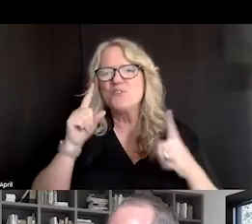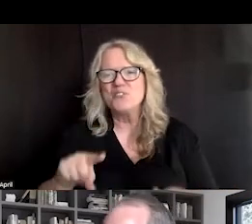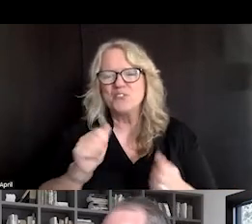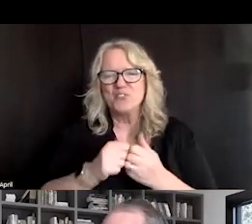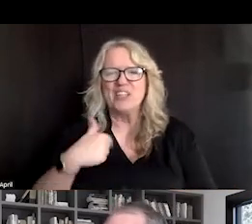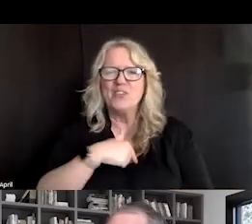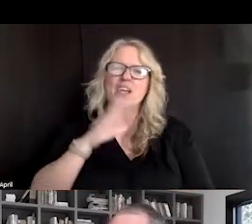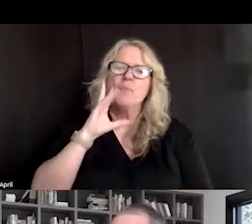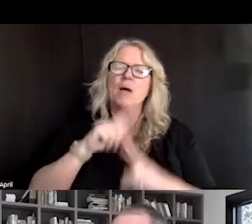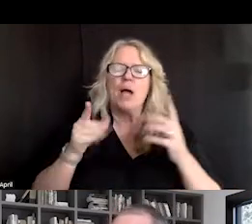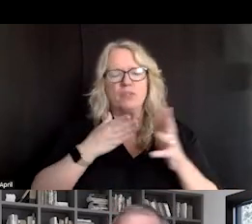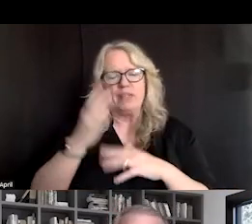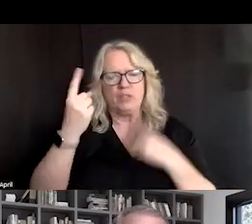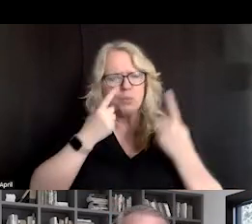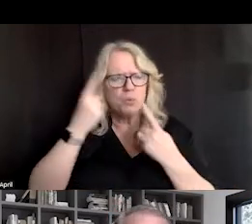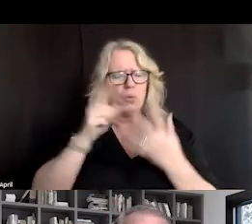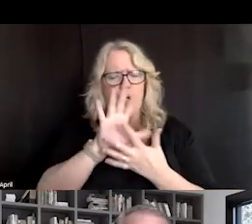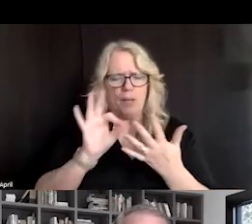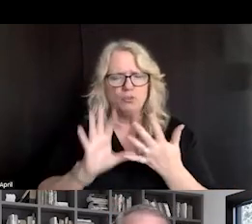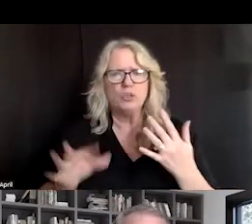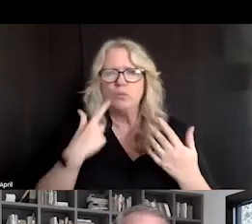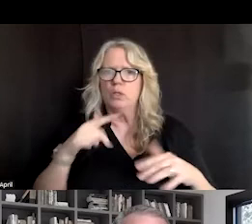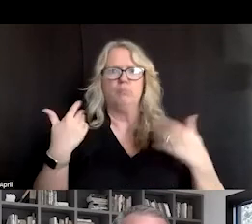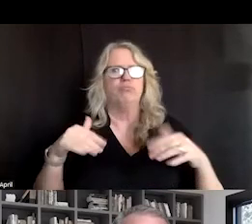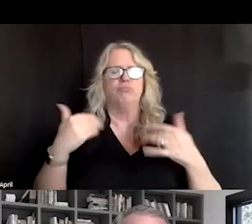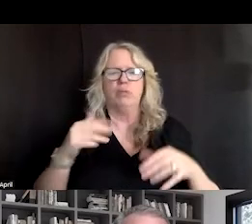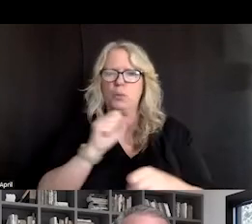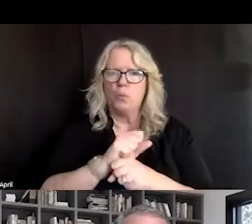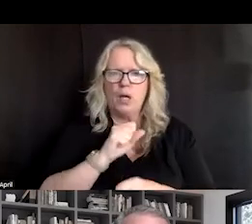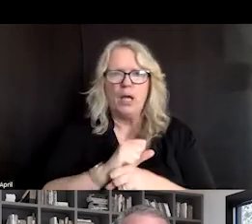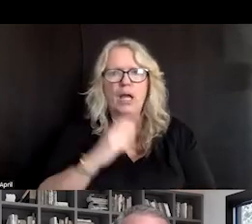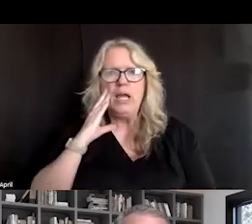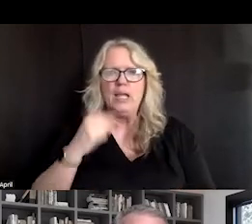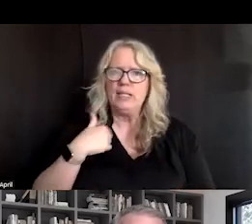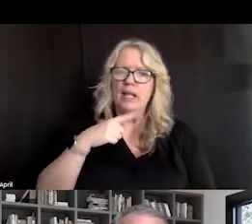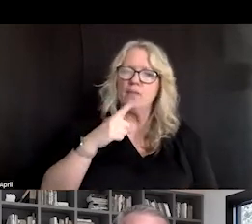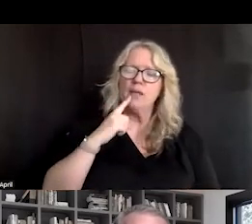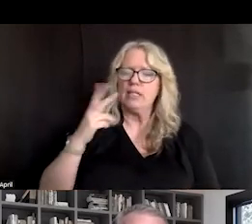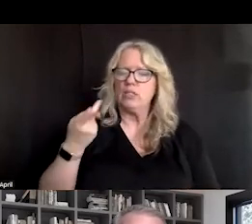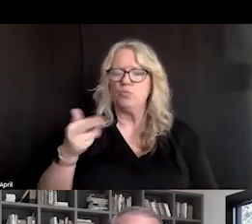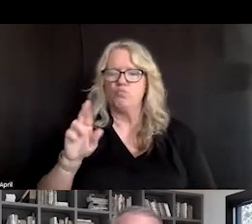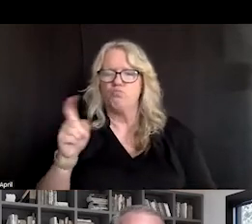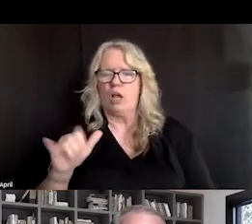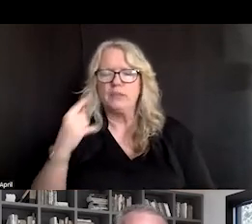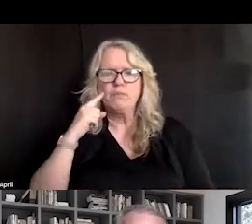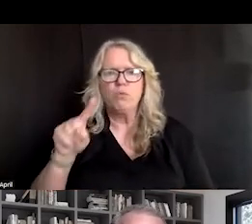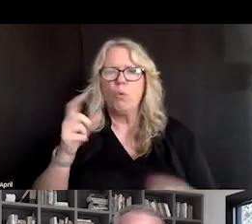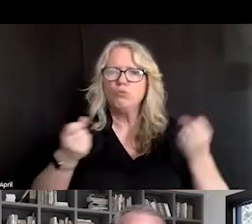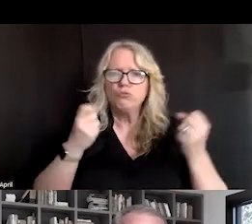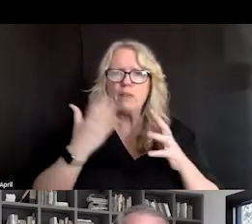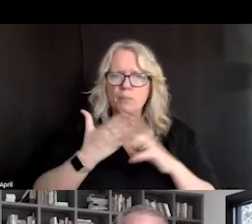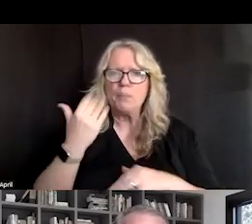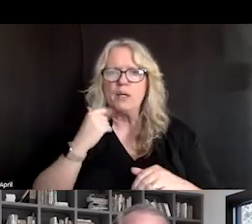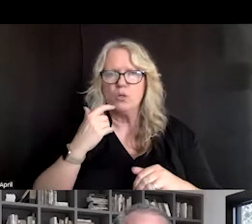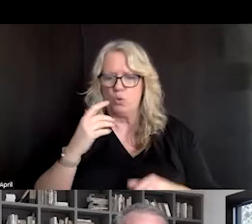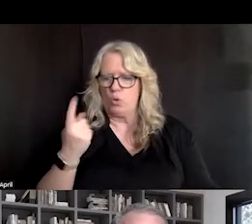through options and the amazing work you've done on door-to-doc time. It is a proxy for driving how throughput can be